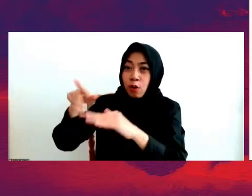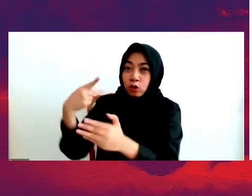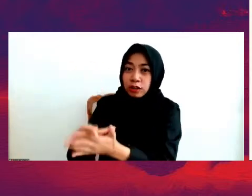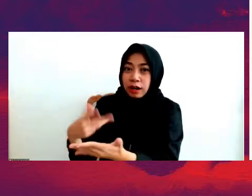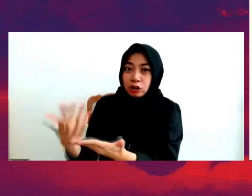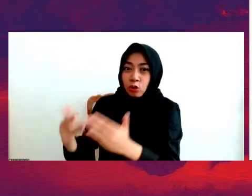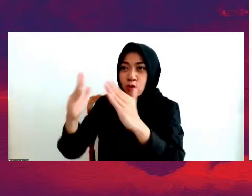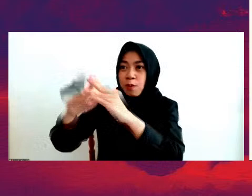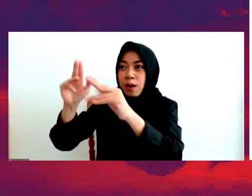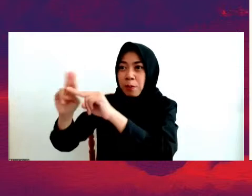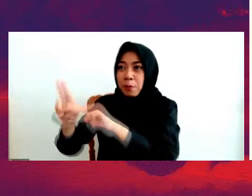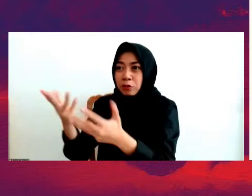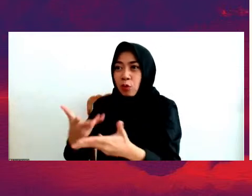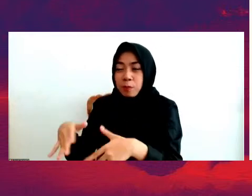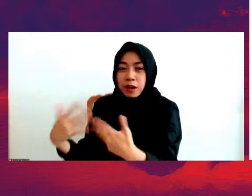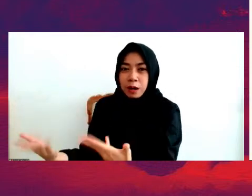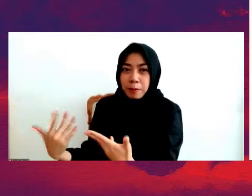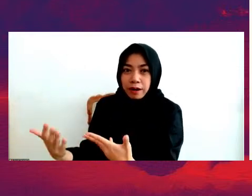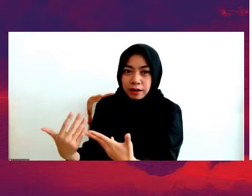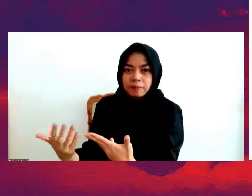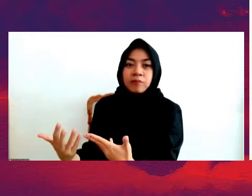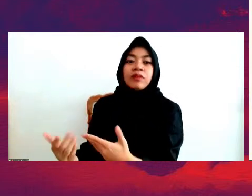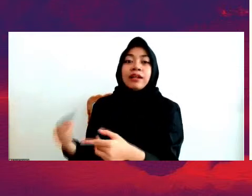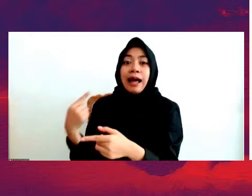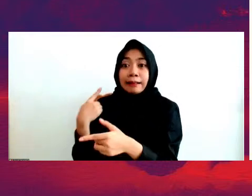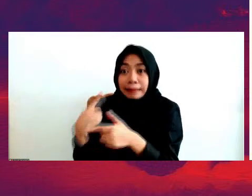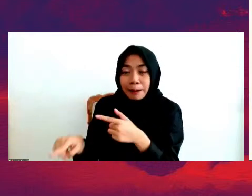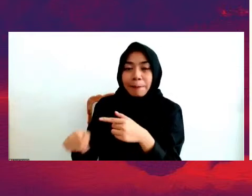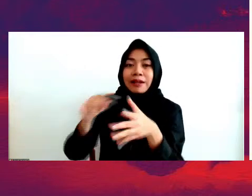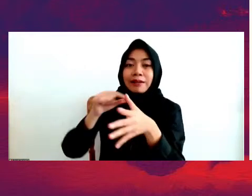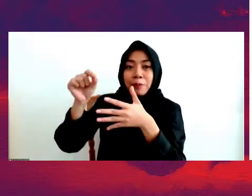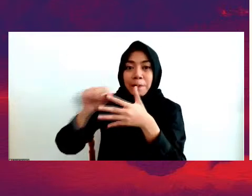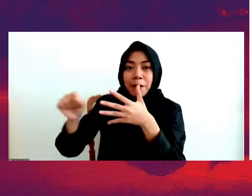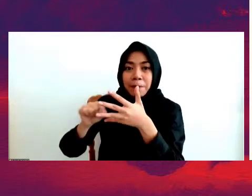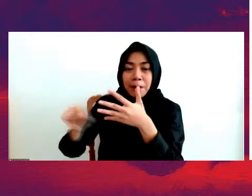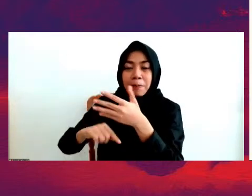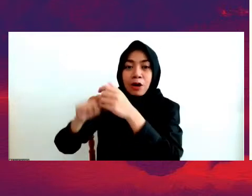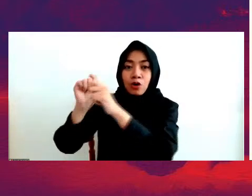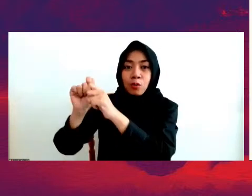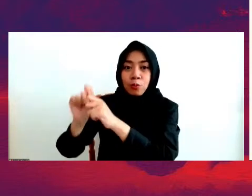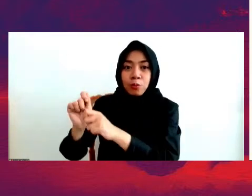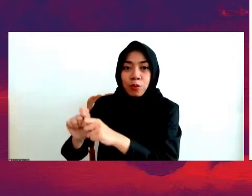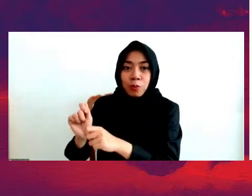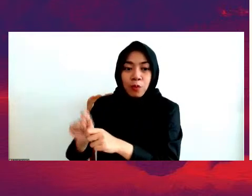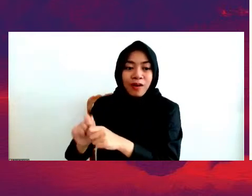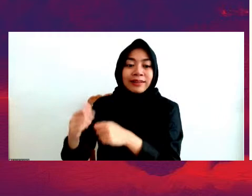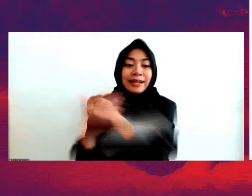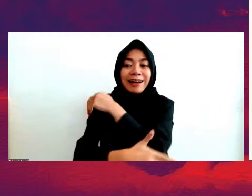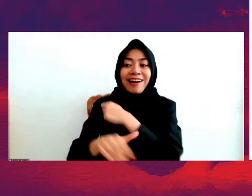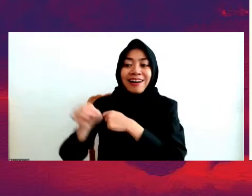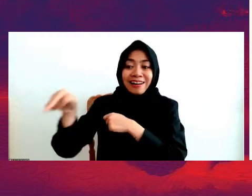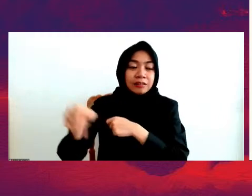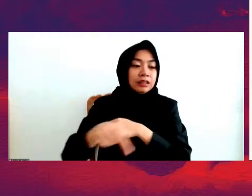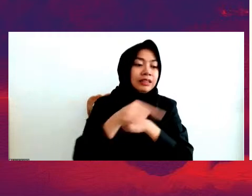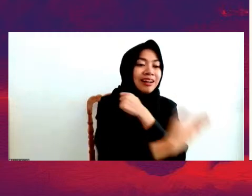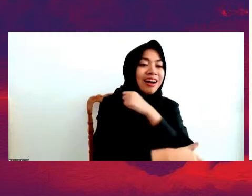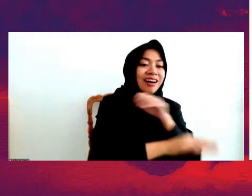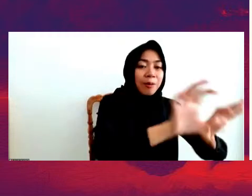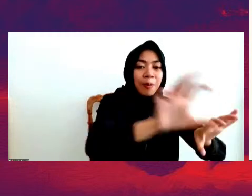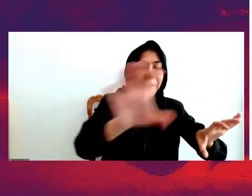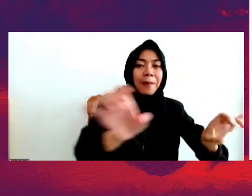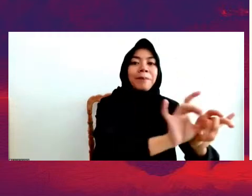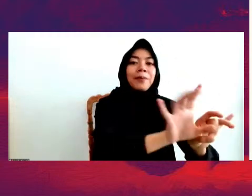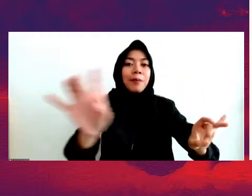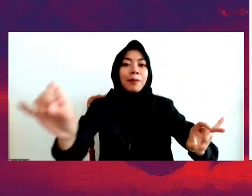the deprivation cutoff for each of this indicator may differ when you go within countries. Because at the global level,